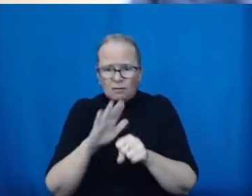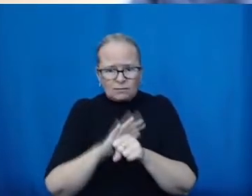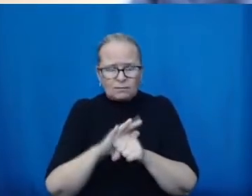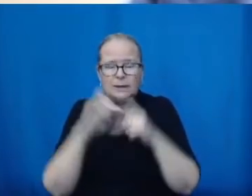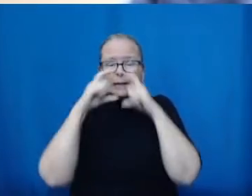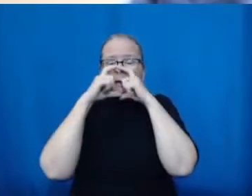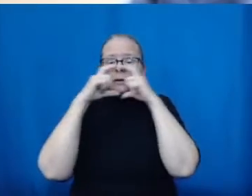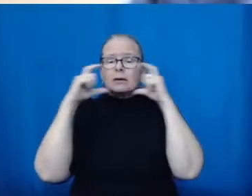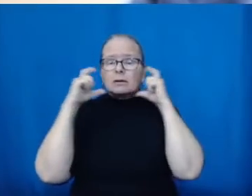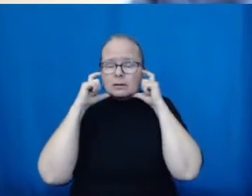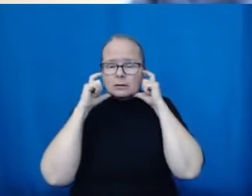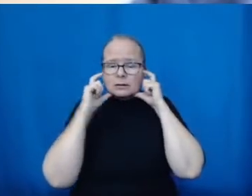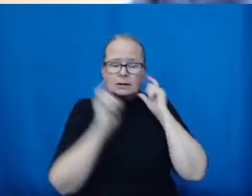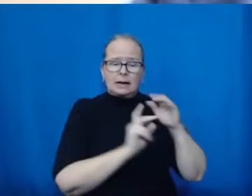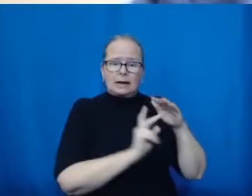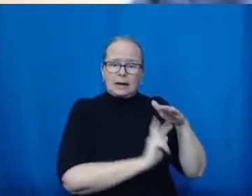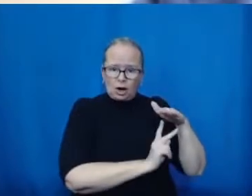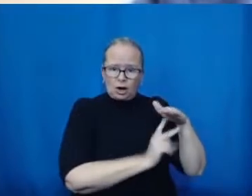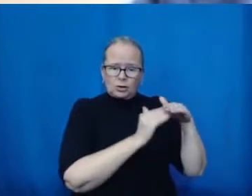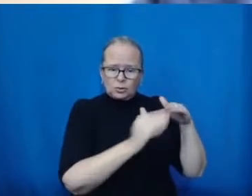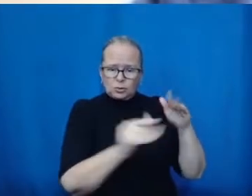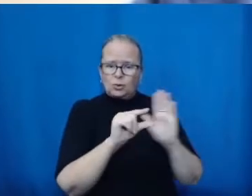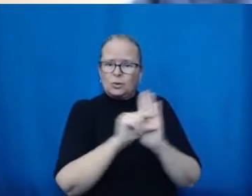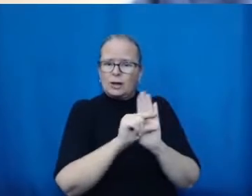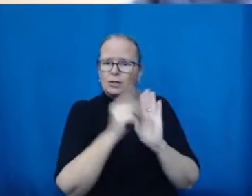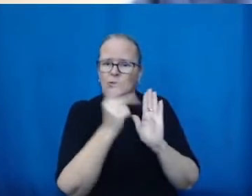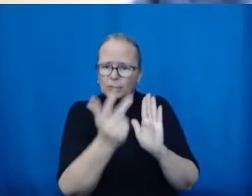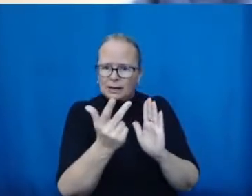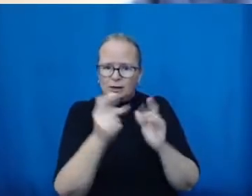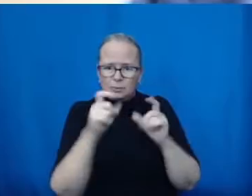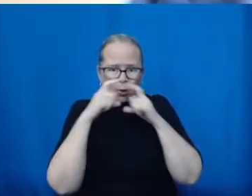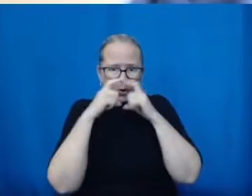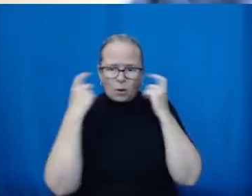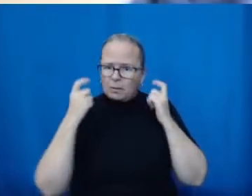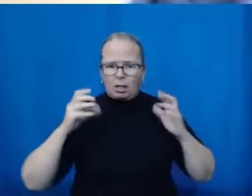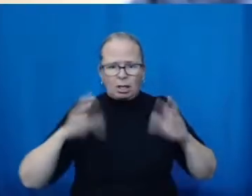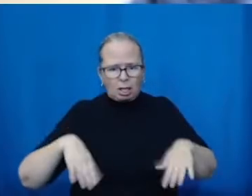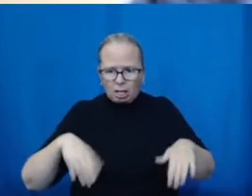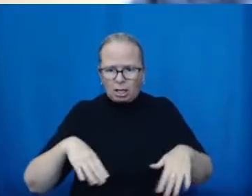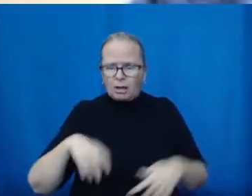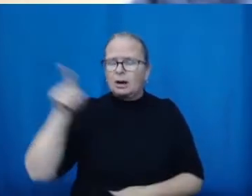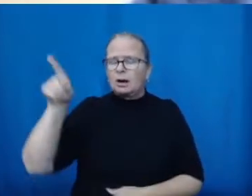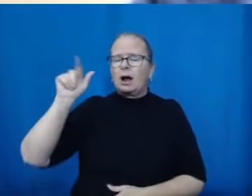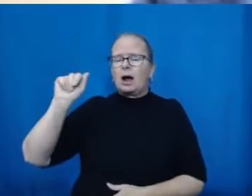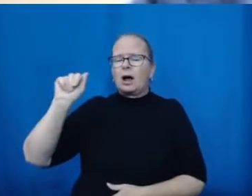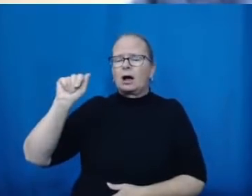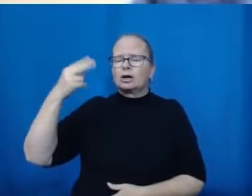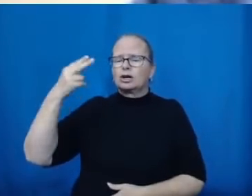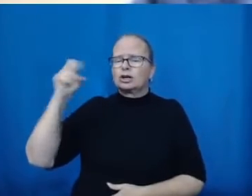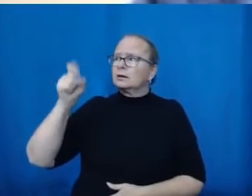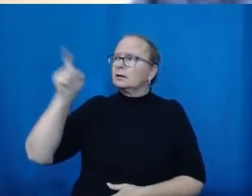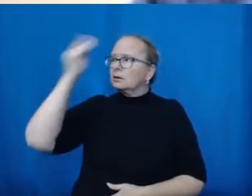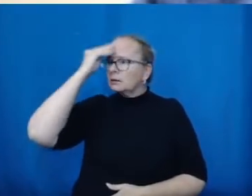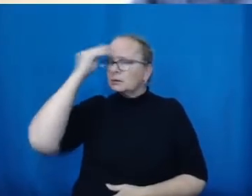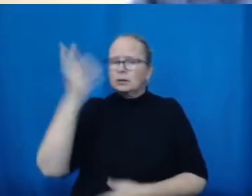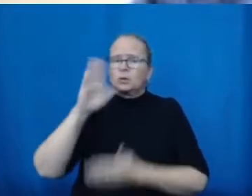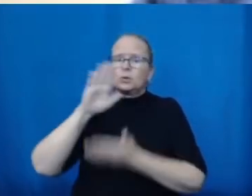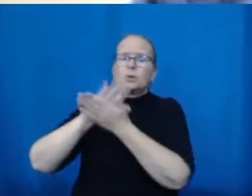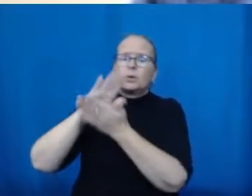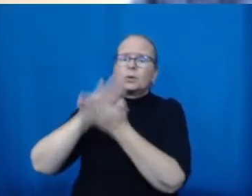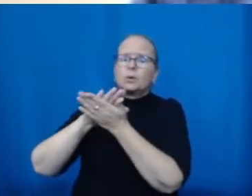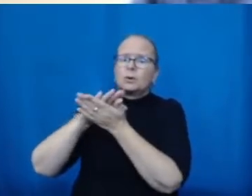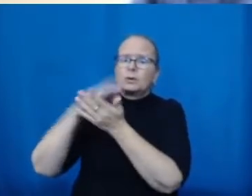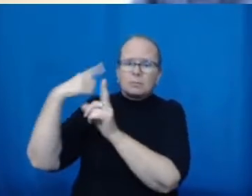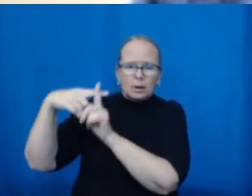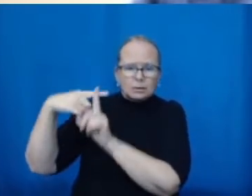reporting cases to schools, and we still don't have schools reporting cases to parents. and no contact tracing whatsoever. So many failures